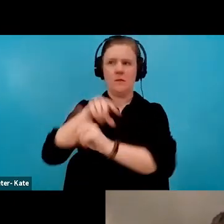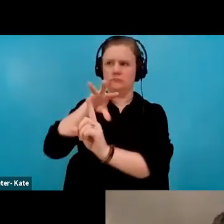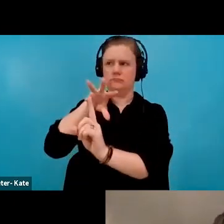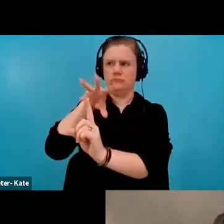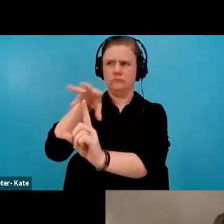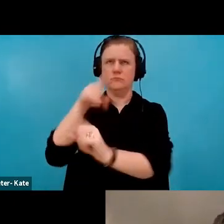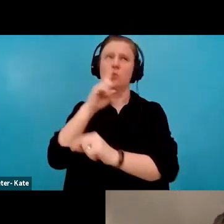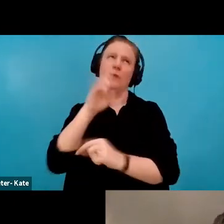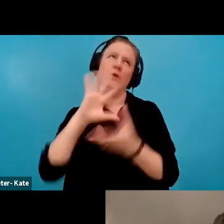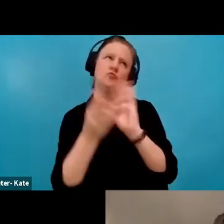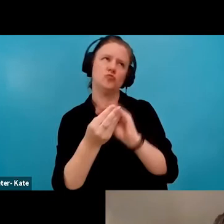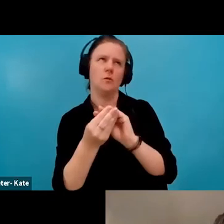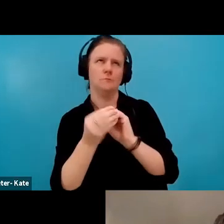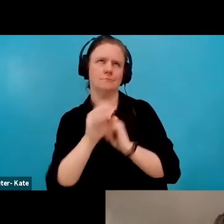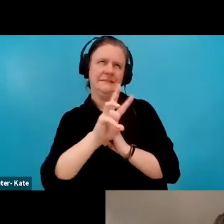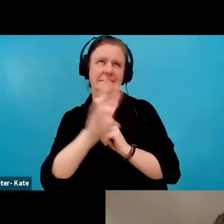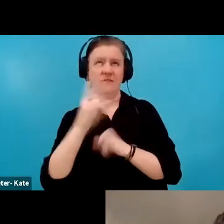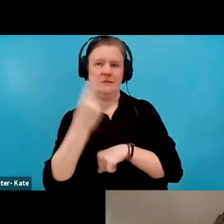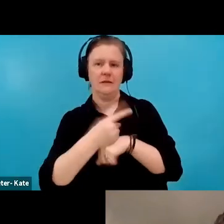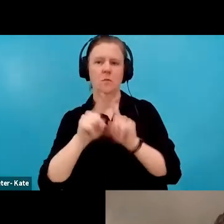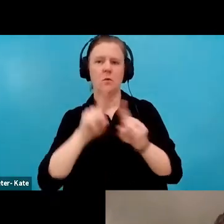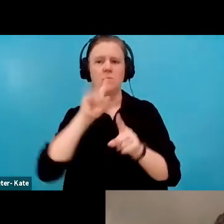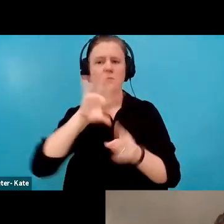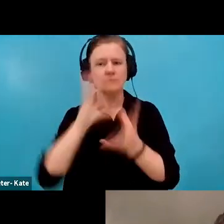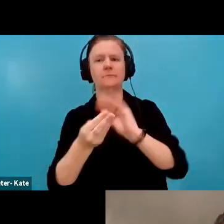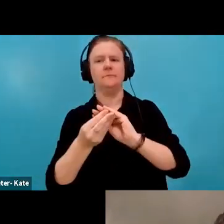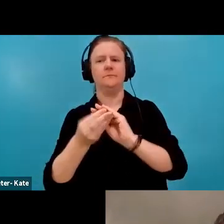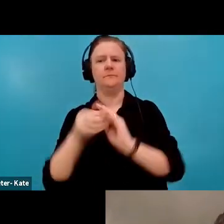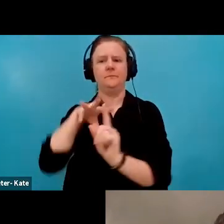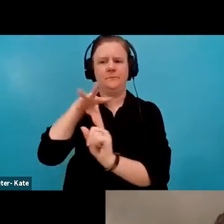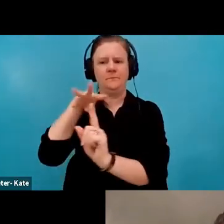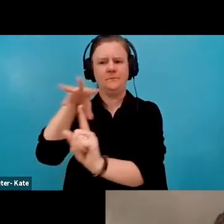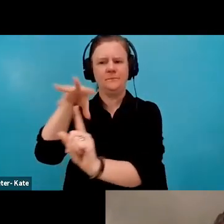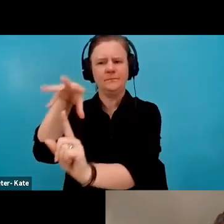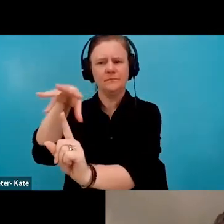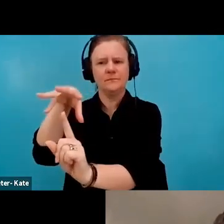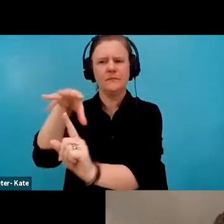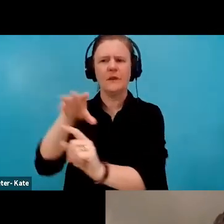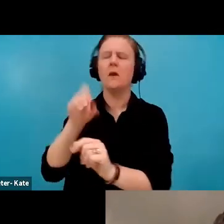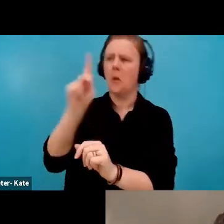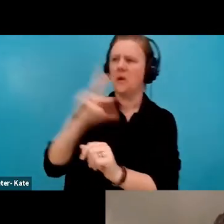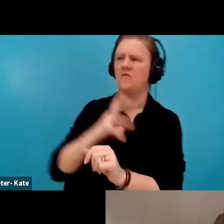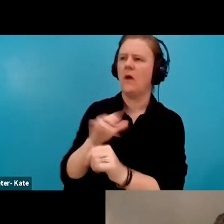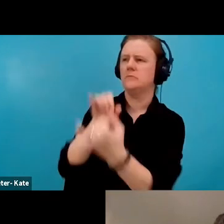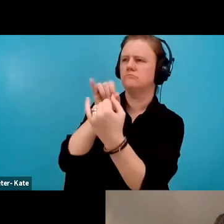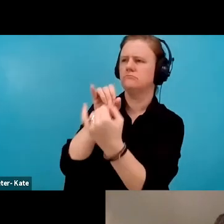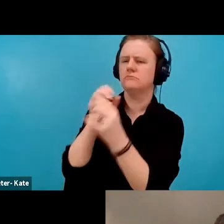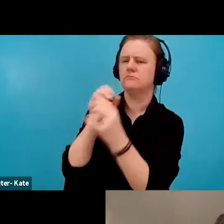believe, 6 or 7 different shoots, and interviewing him about what he thought that meant. Because I wanted this to be